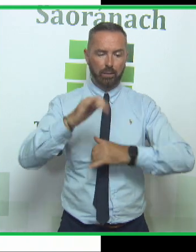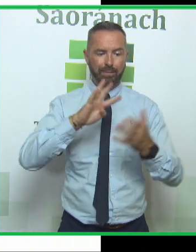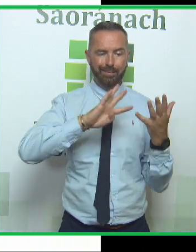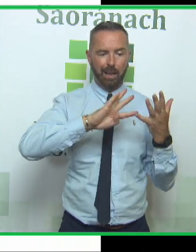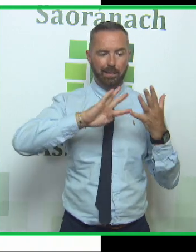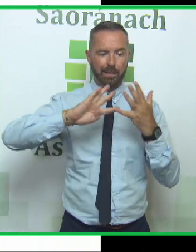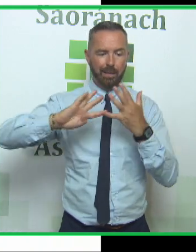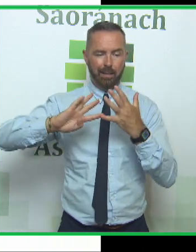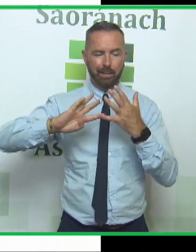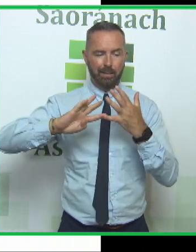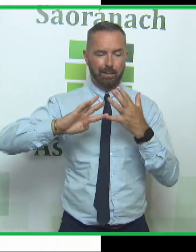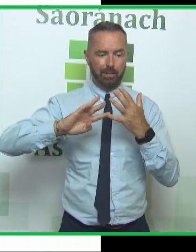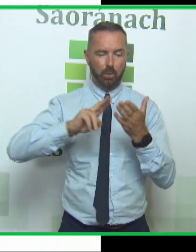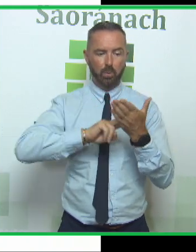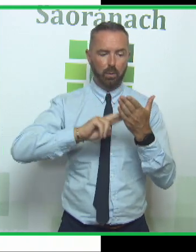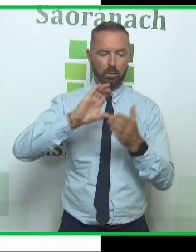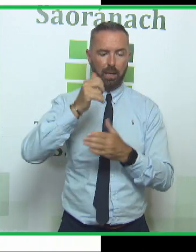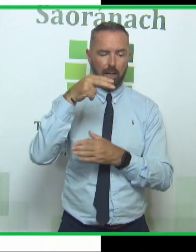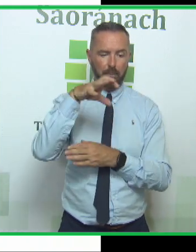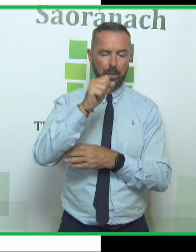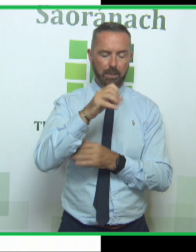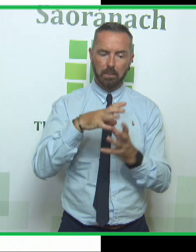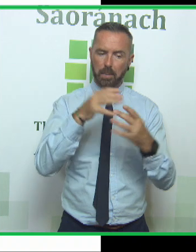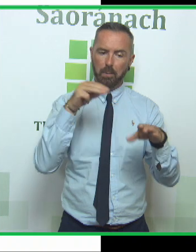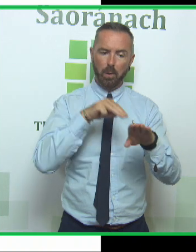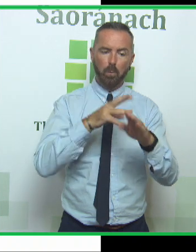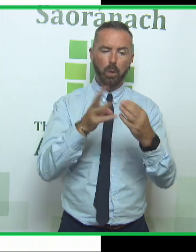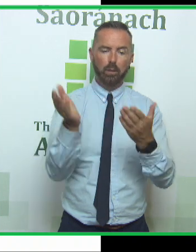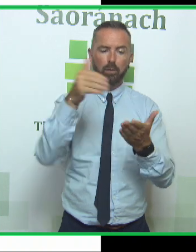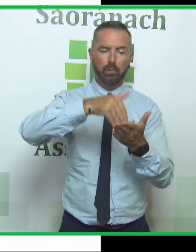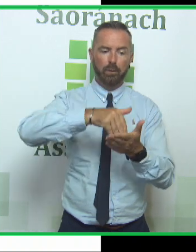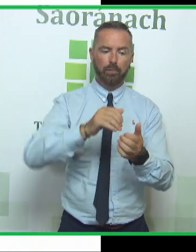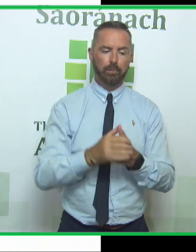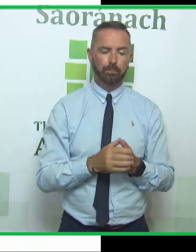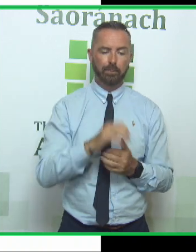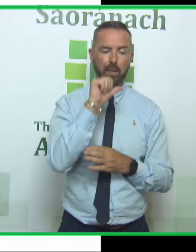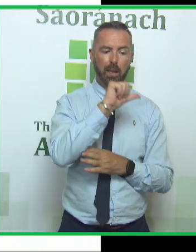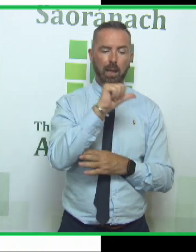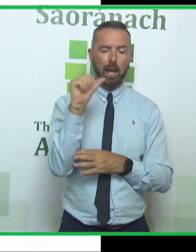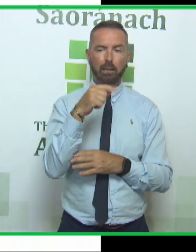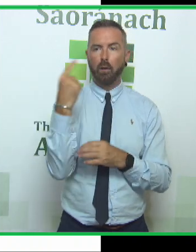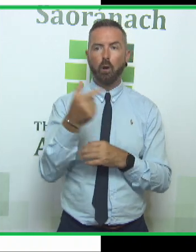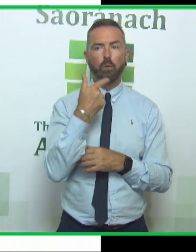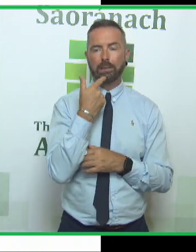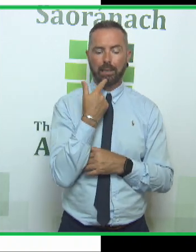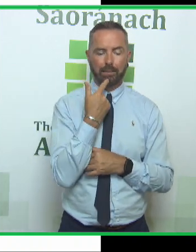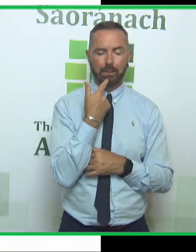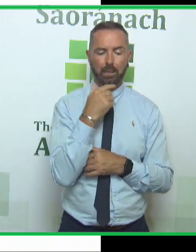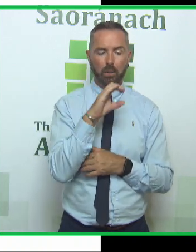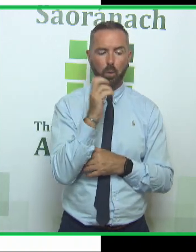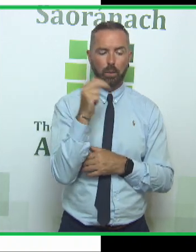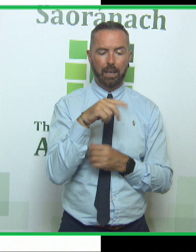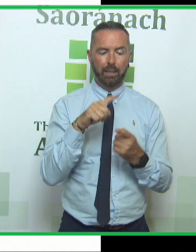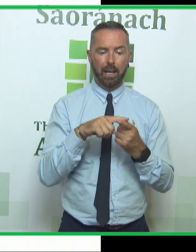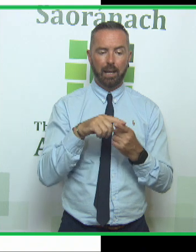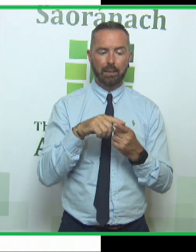99 had cannabis use as a significant problem at presentation. Alcohol has always been second, and then cocaine and ecstasy tend to